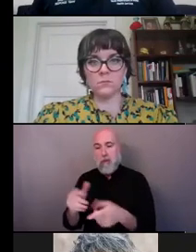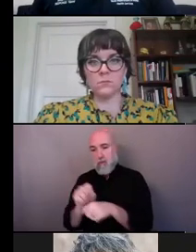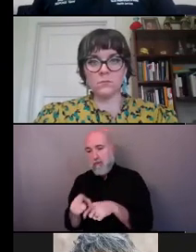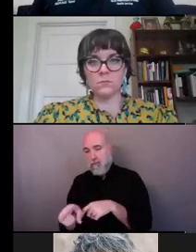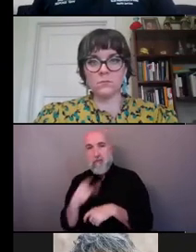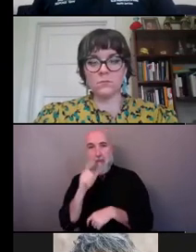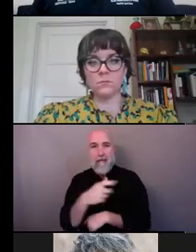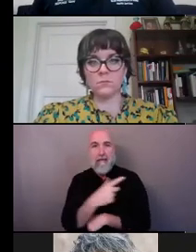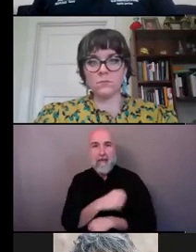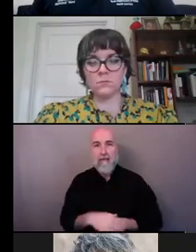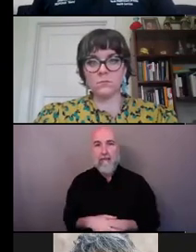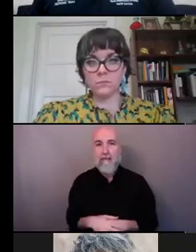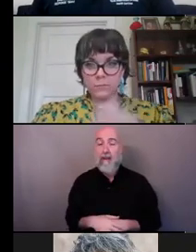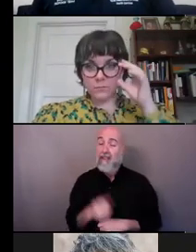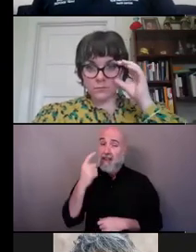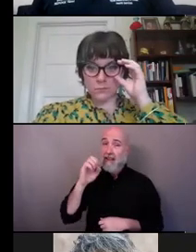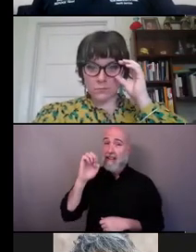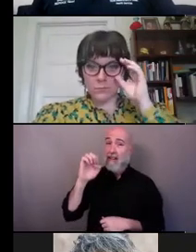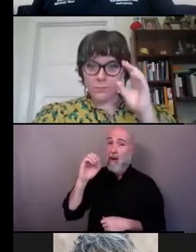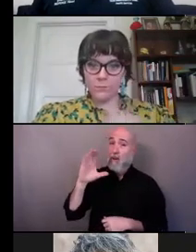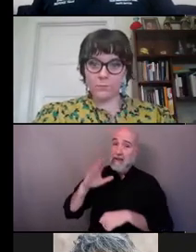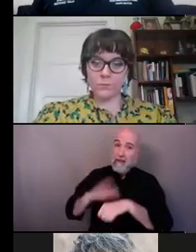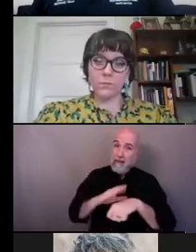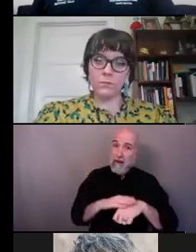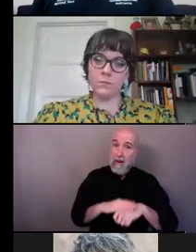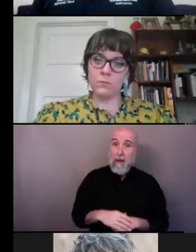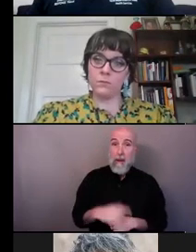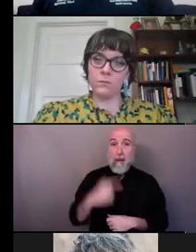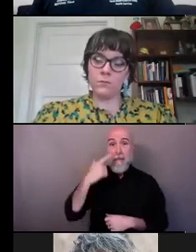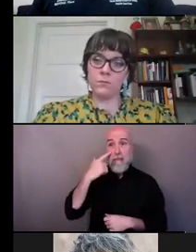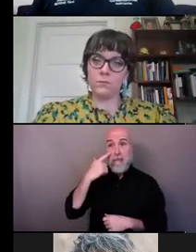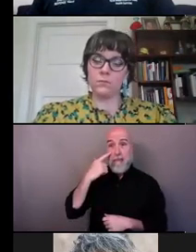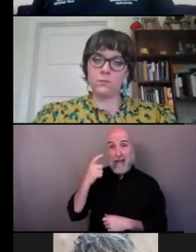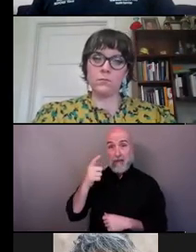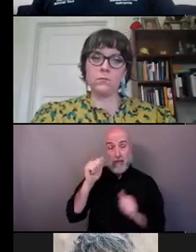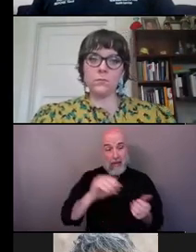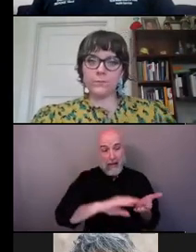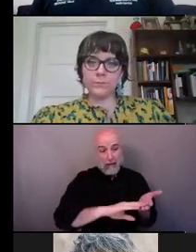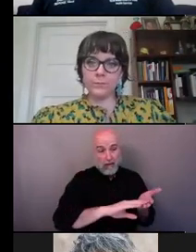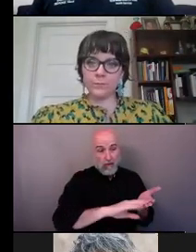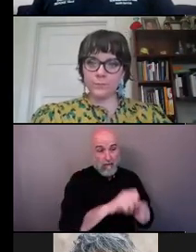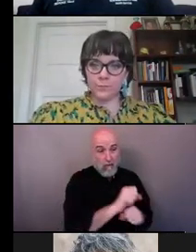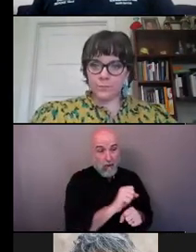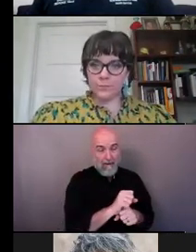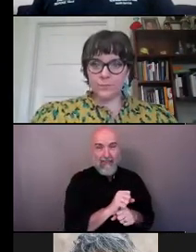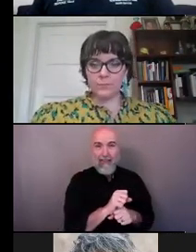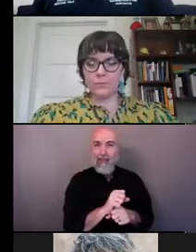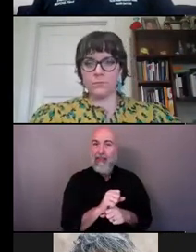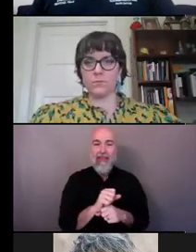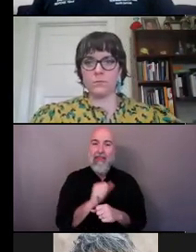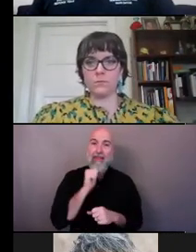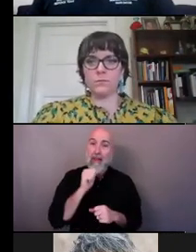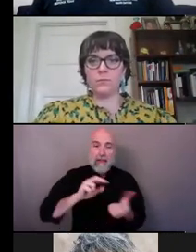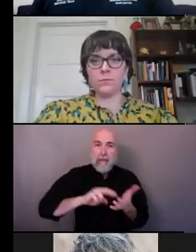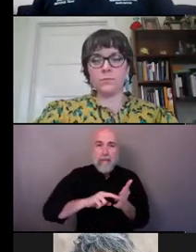The EEOC cautions that just because somebody can be excluded from the workplace, that does definitely not